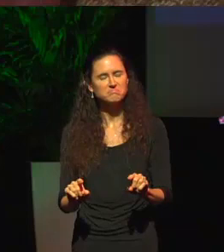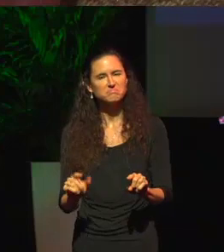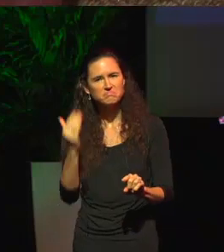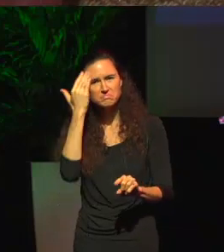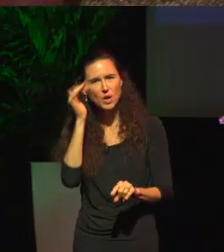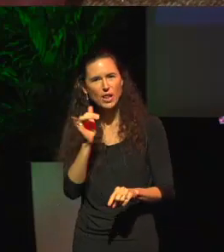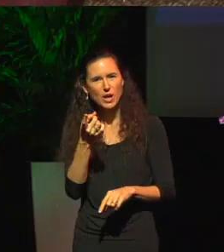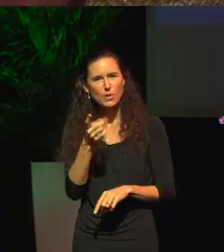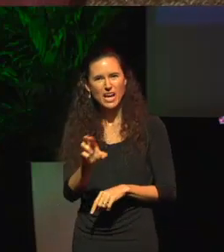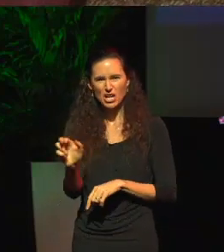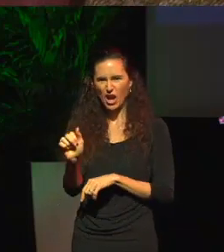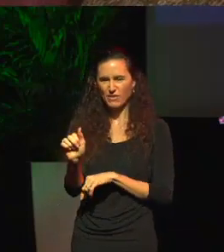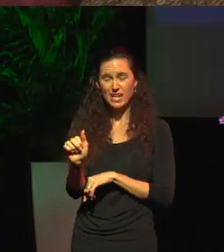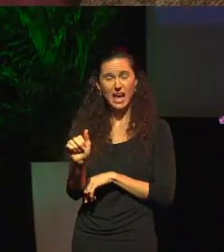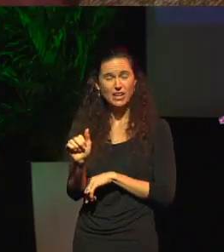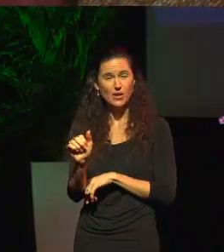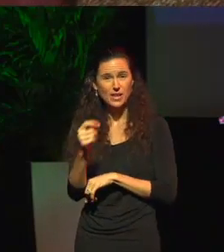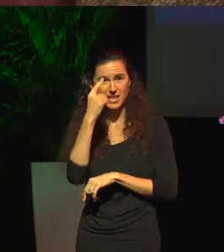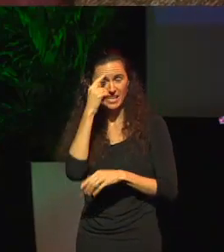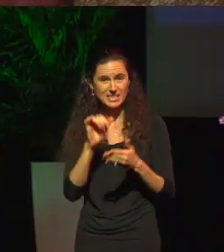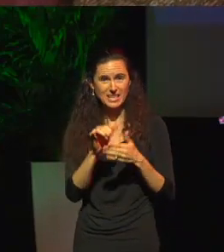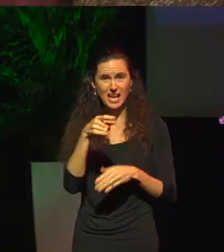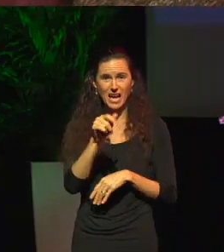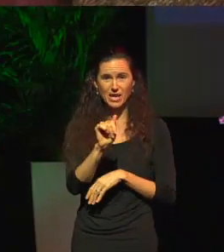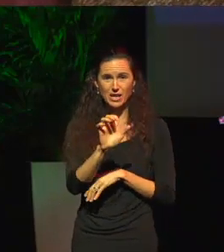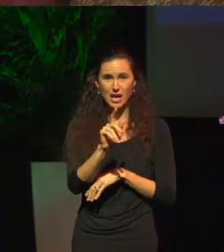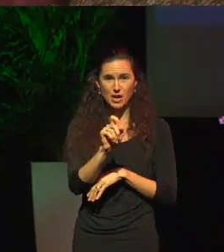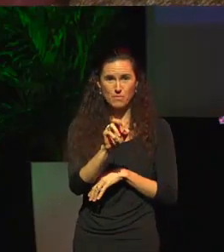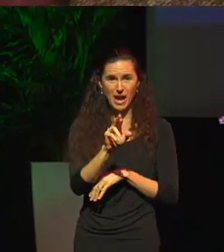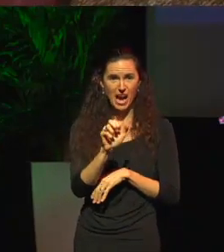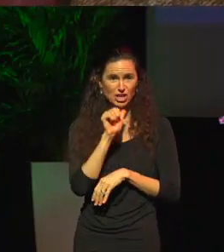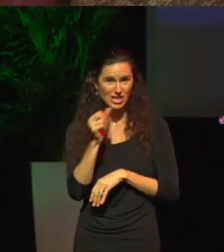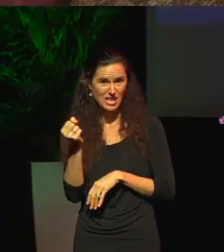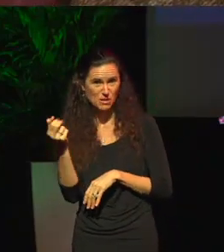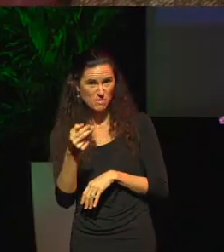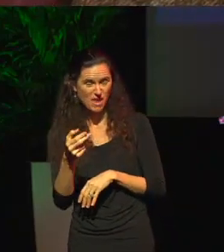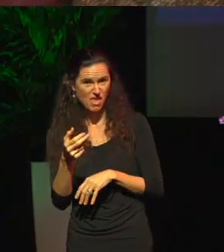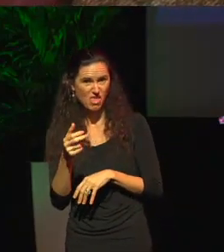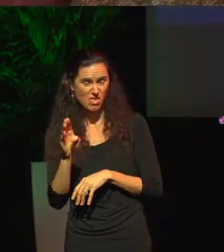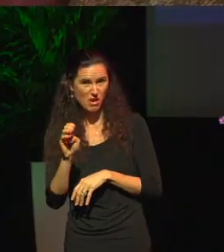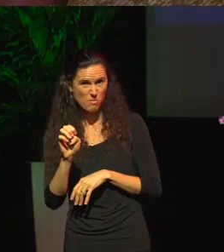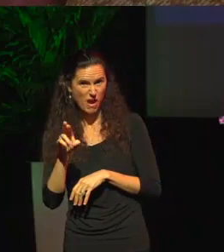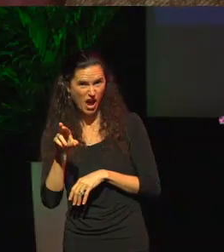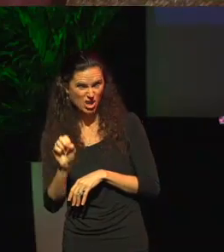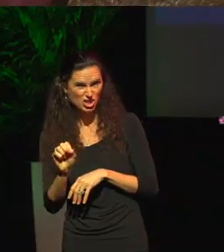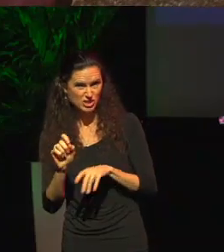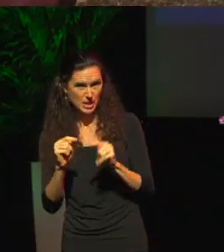like when Dr. Avendano pretends the Packers didn't beat the Bears.